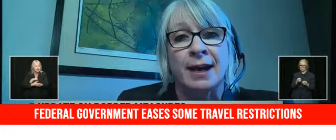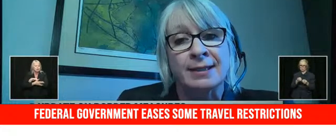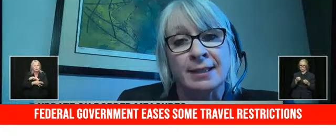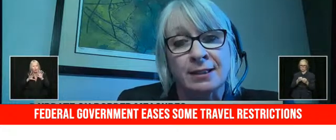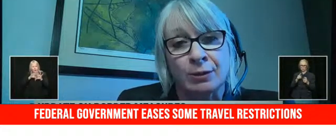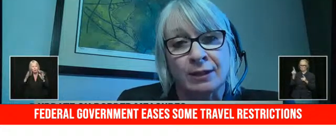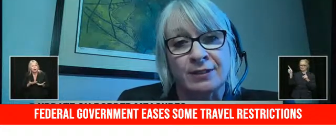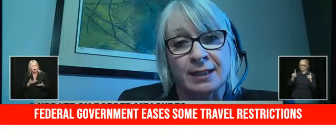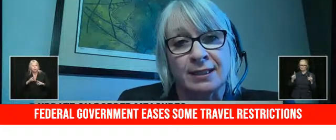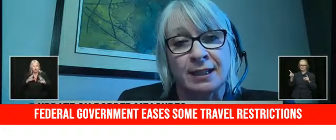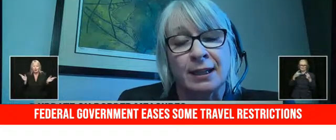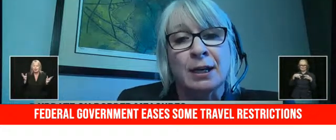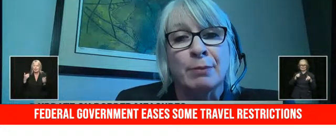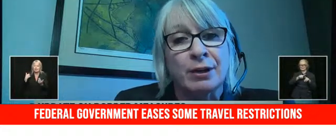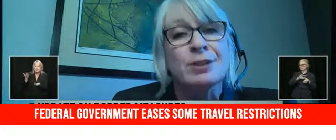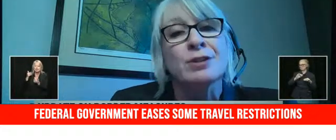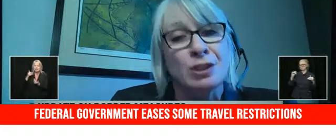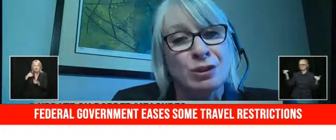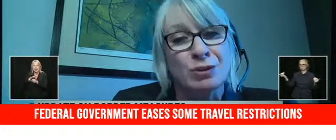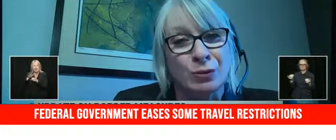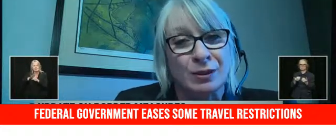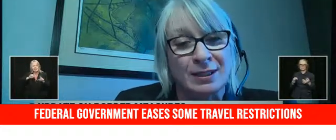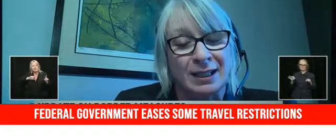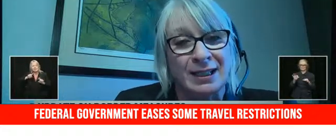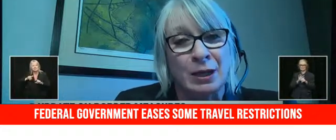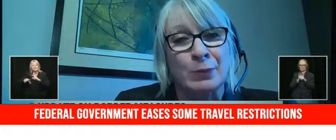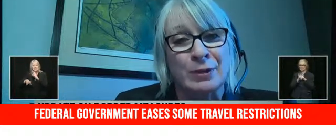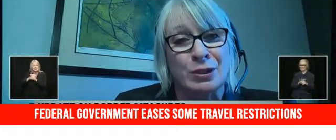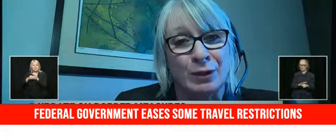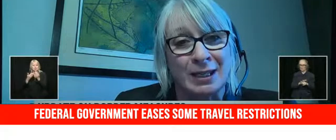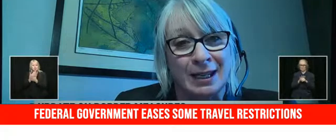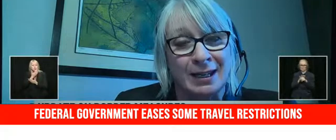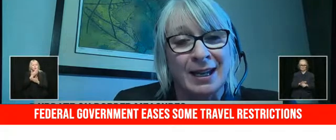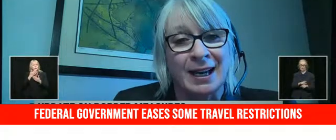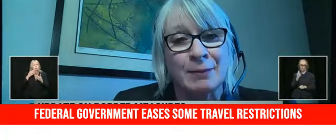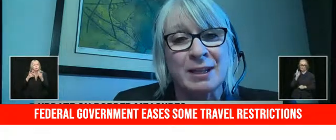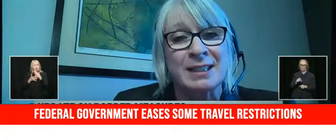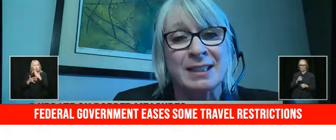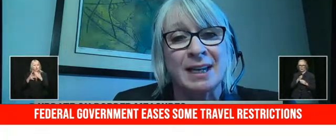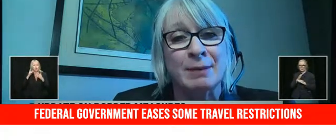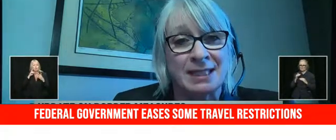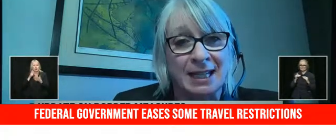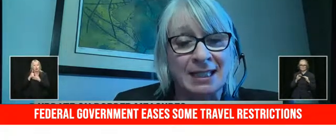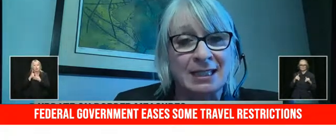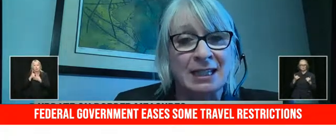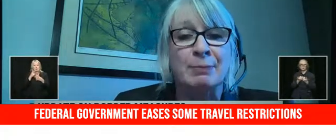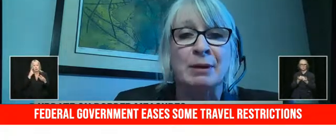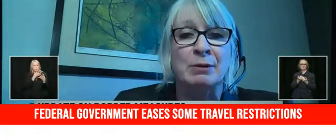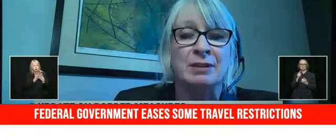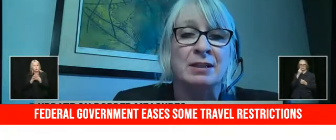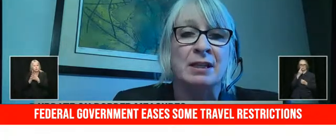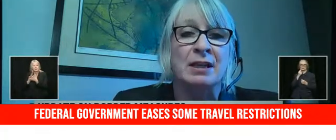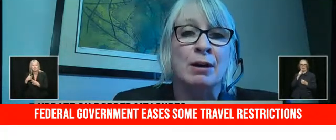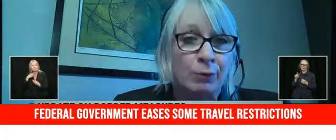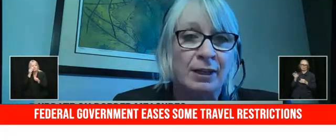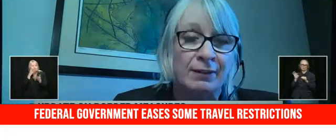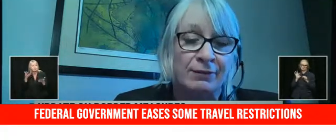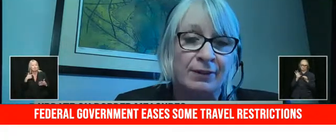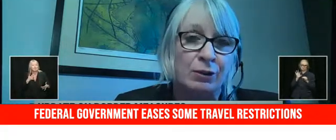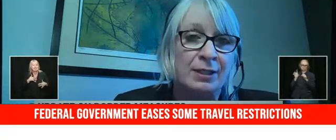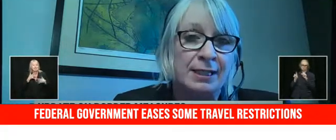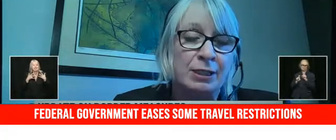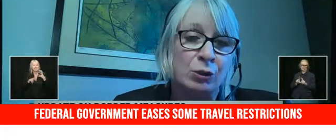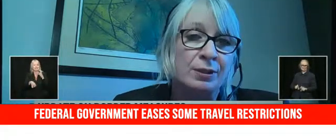have access to enough testing, but also to new tools that can help with screening. And I must say, I'm excited about the